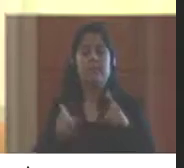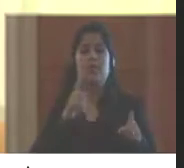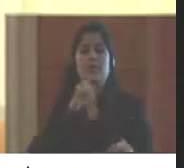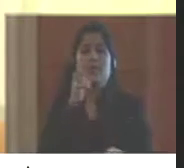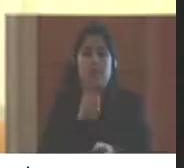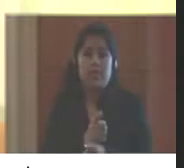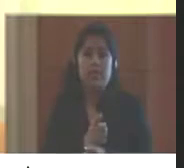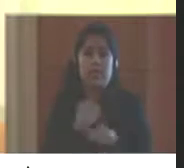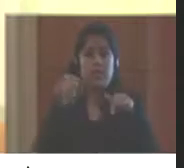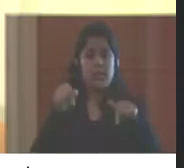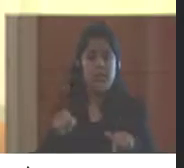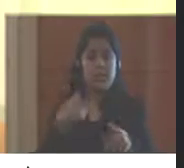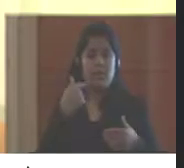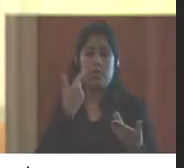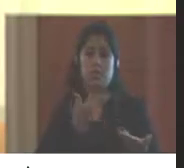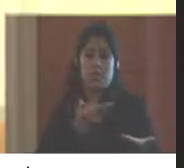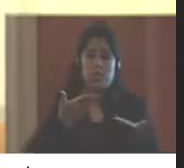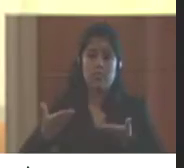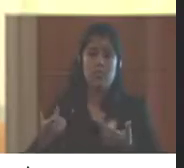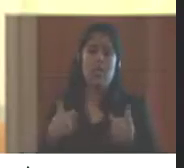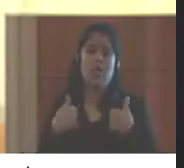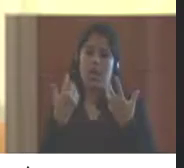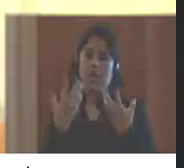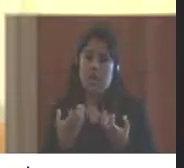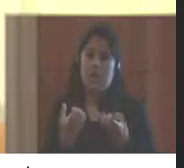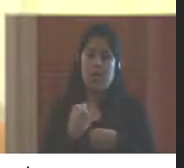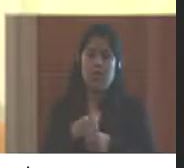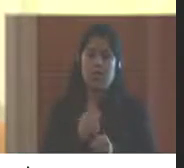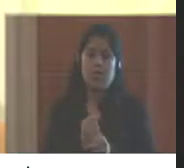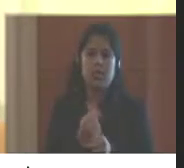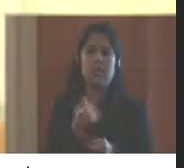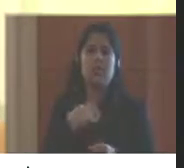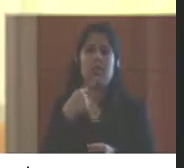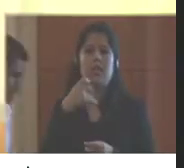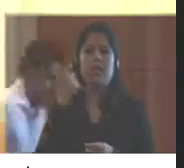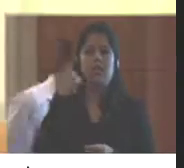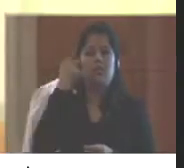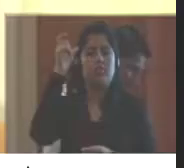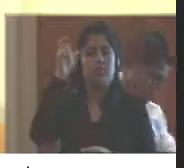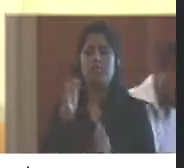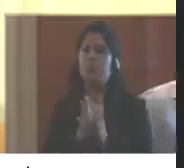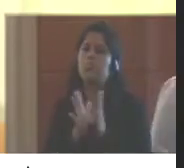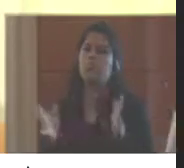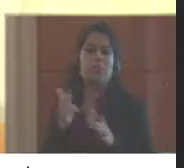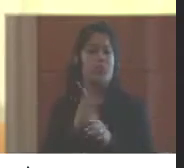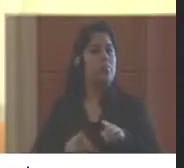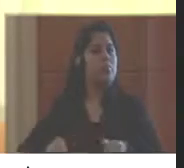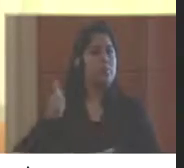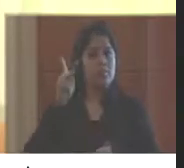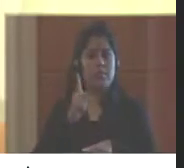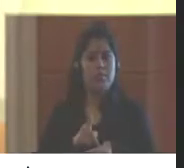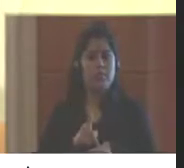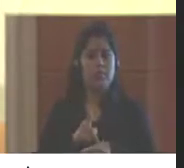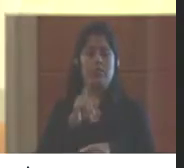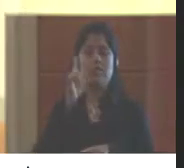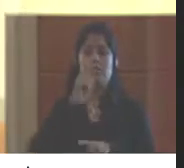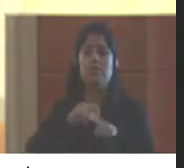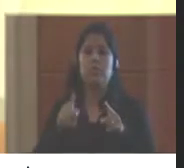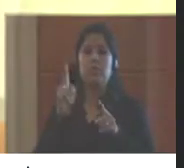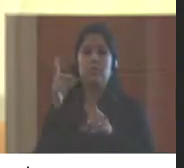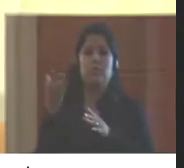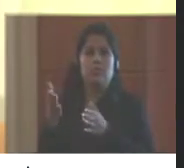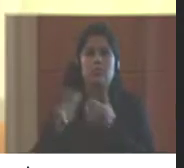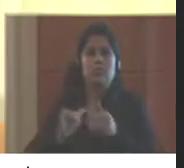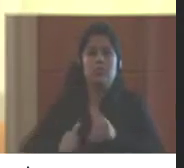fire department of our country. And here what I would like to acknowledge is that they were